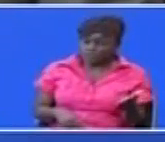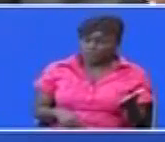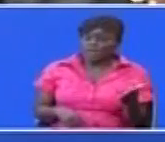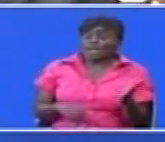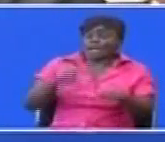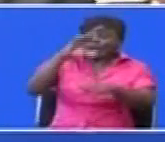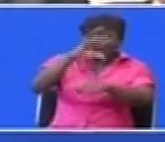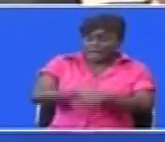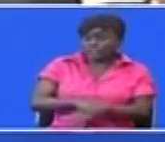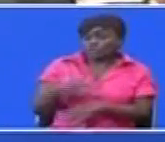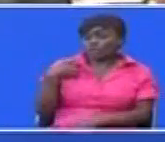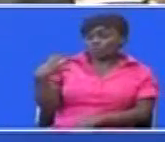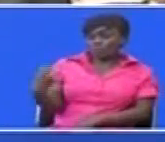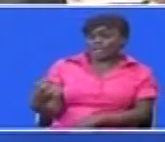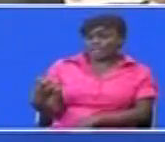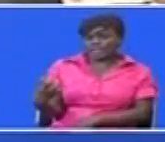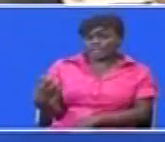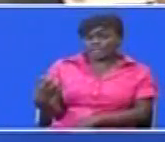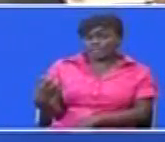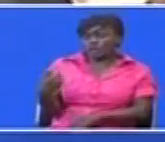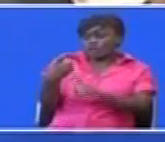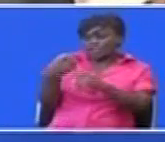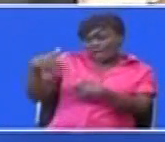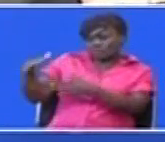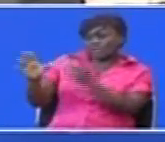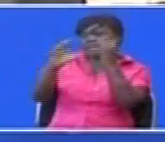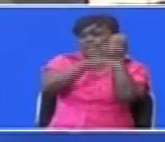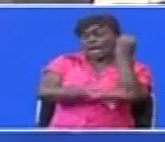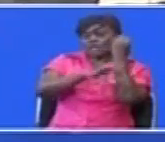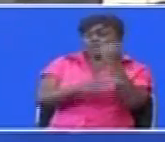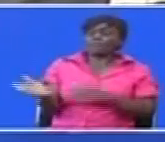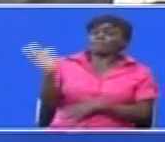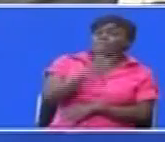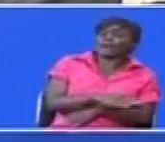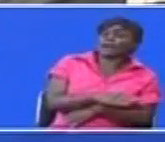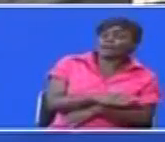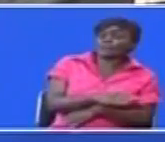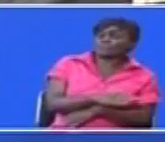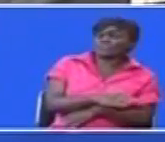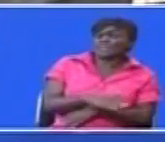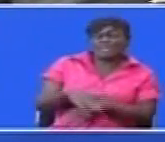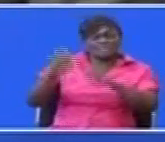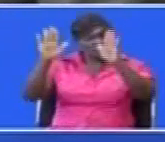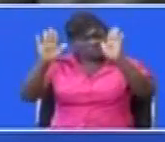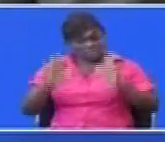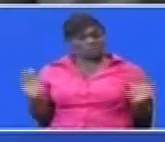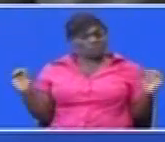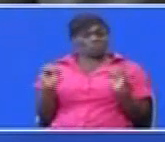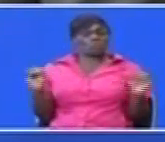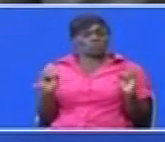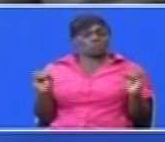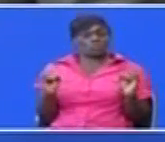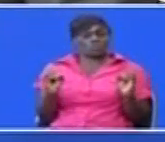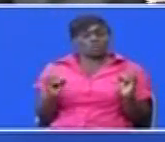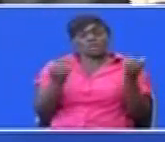illegally acquired assets hidden in their countries are also returned. It does not matter what